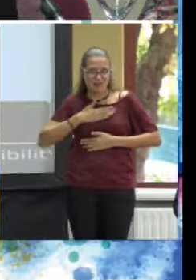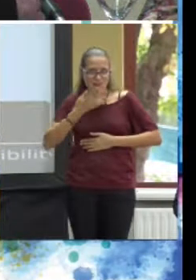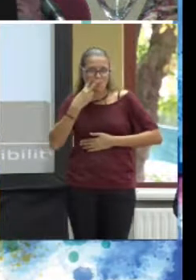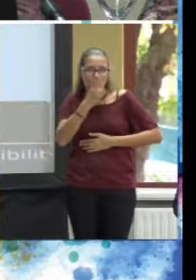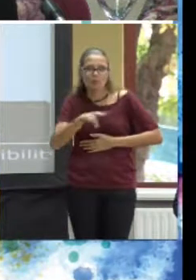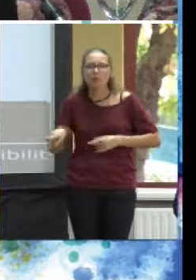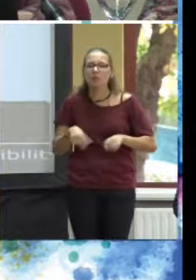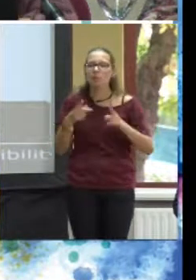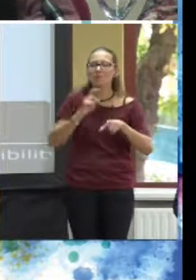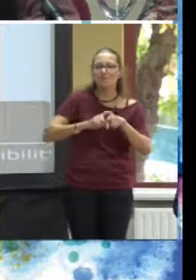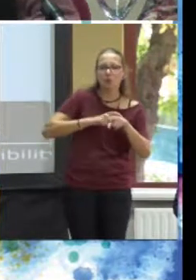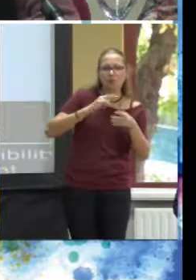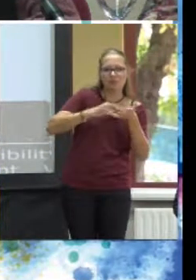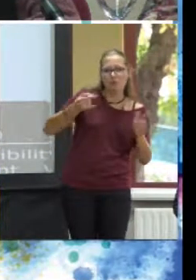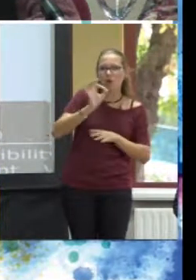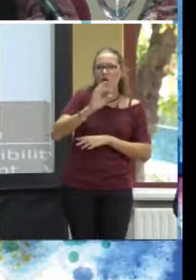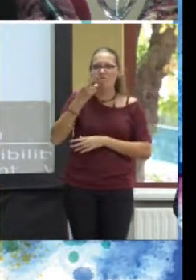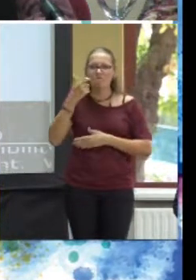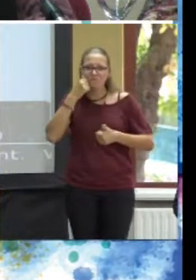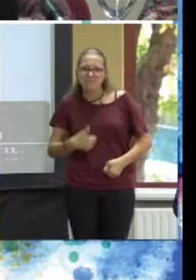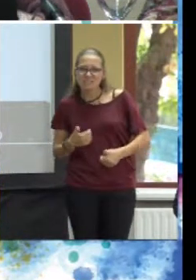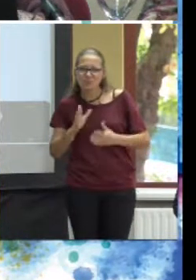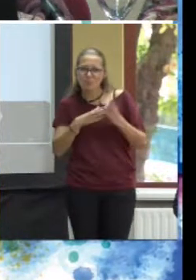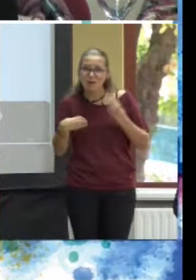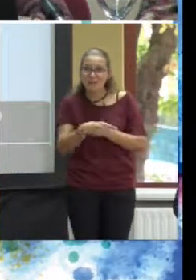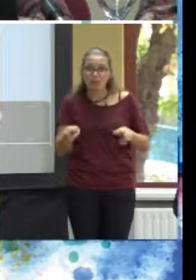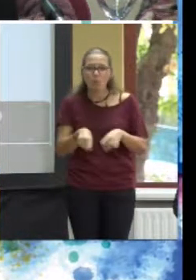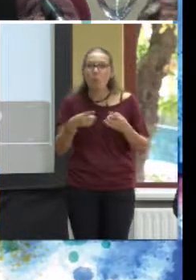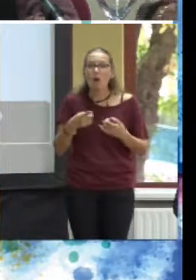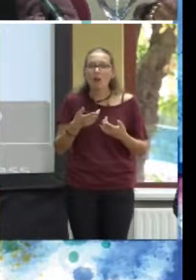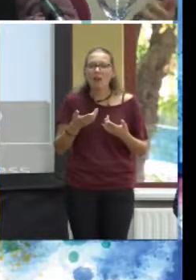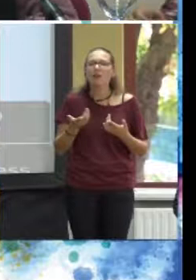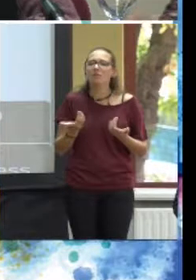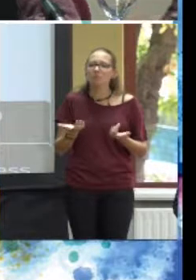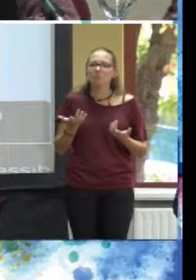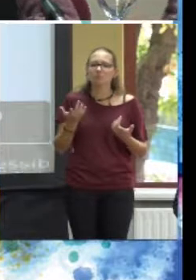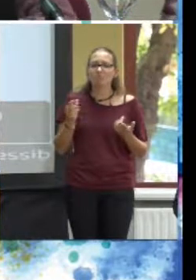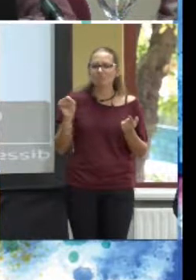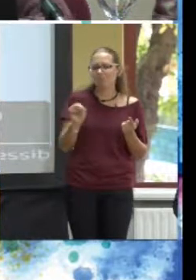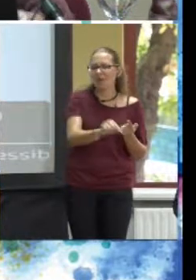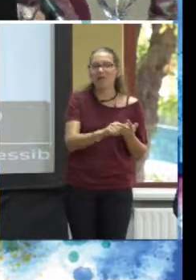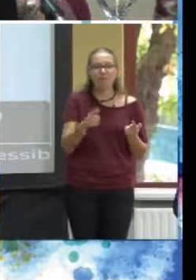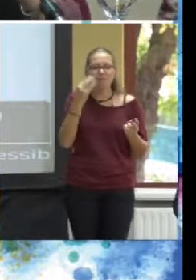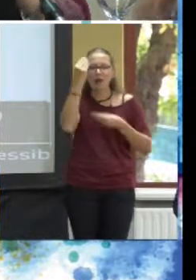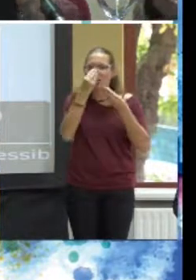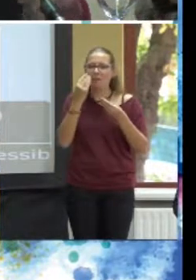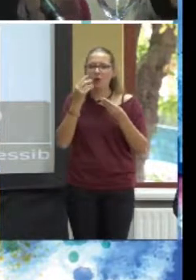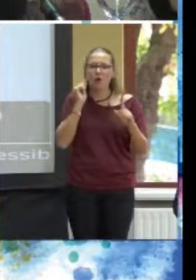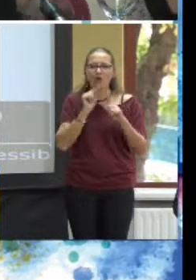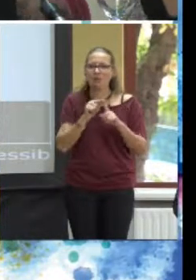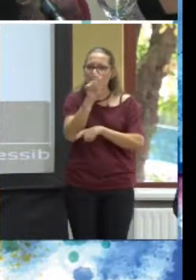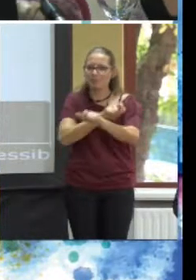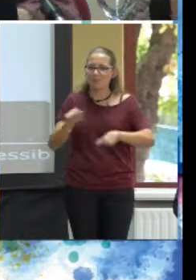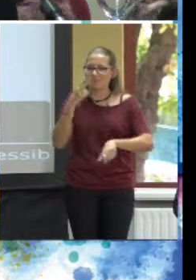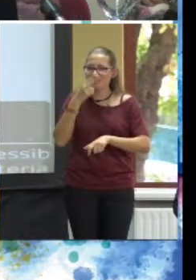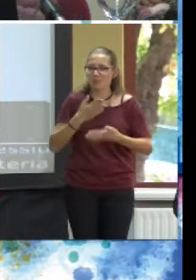accessibility, technologically wise or physically or materially wise, are thought for any visitor coming to the museum, not